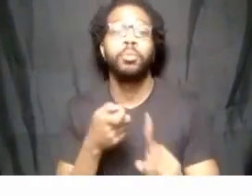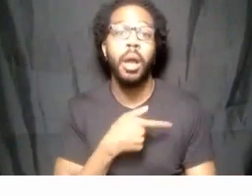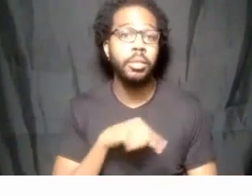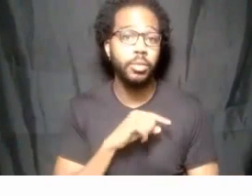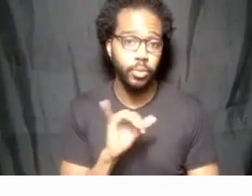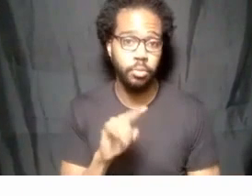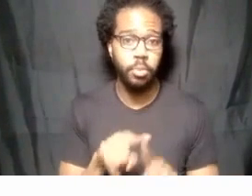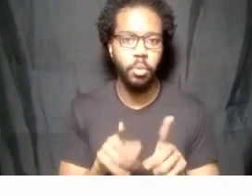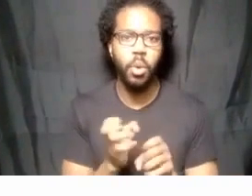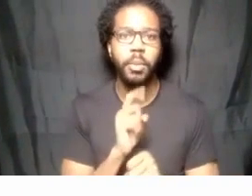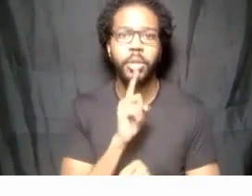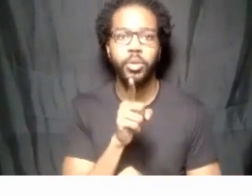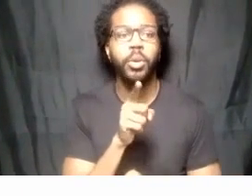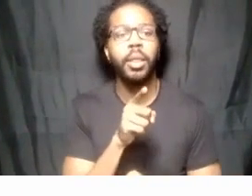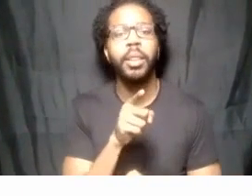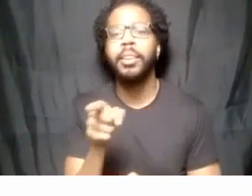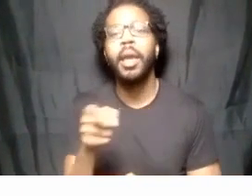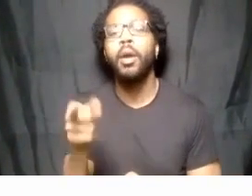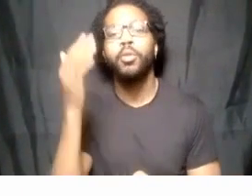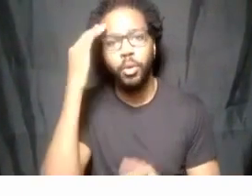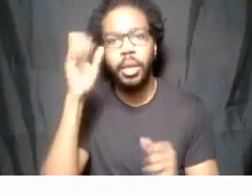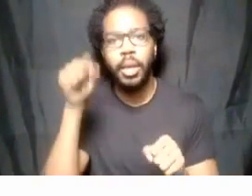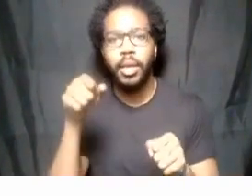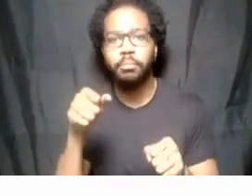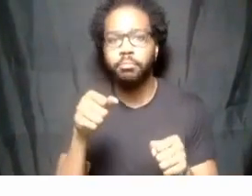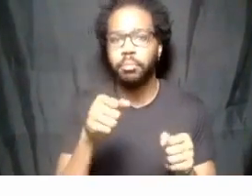we wanted to make sure that they knew they could get it either place.